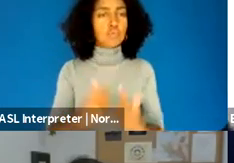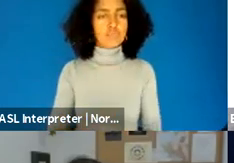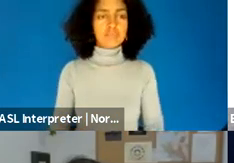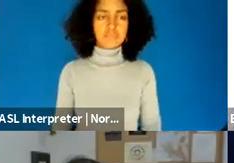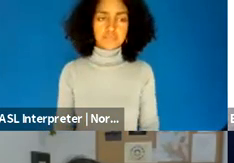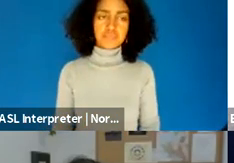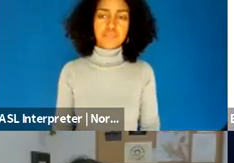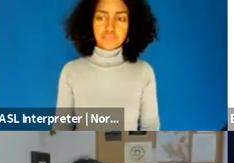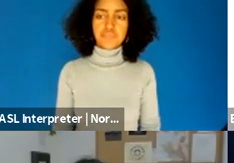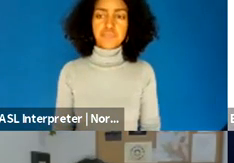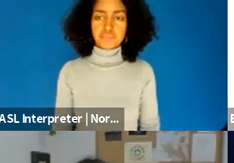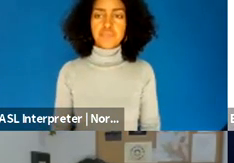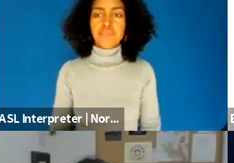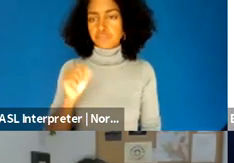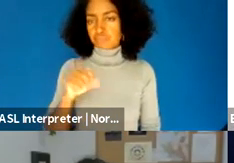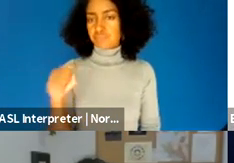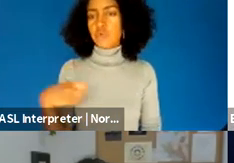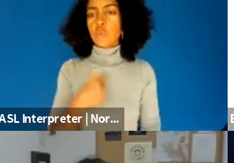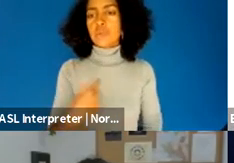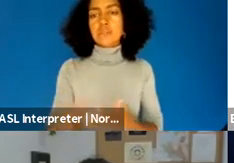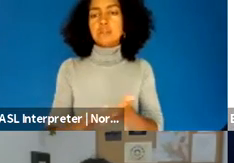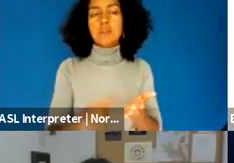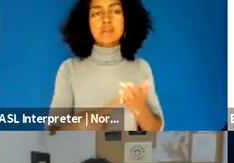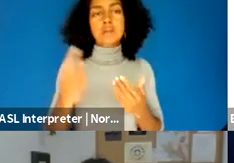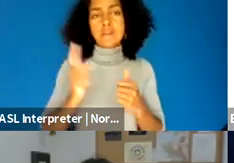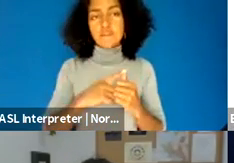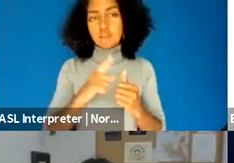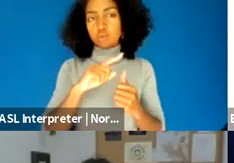Yeah, we discussed the first question,